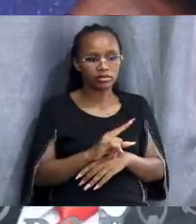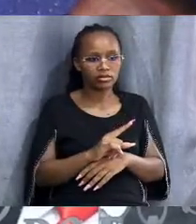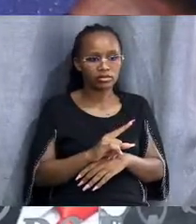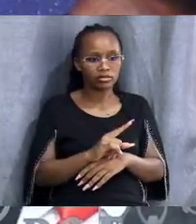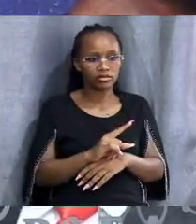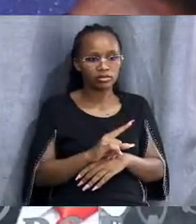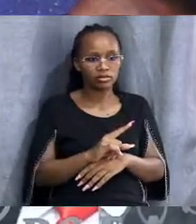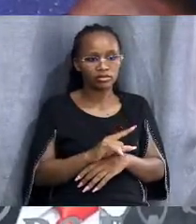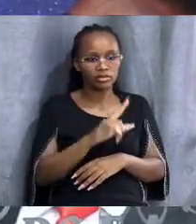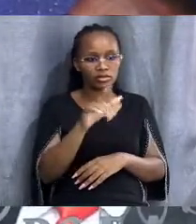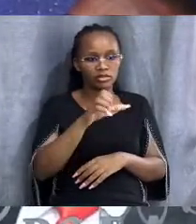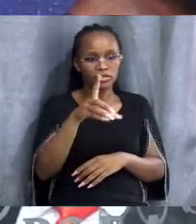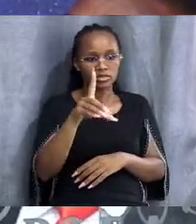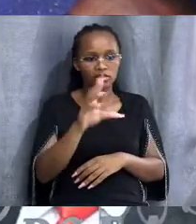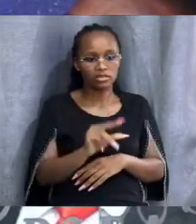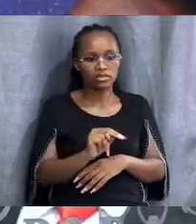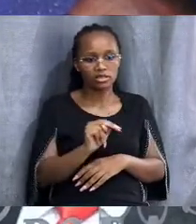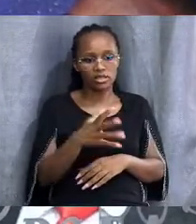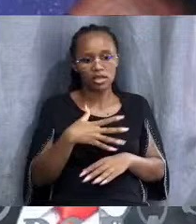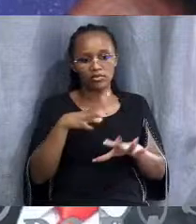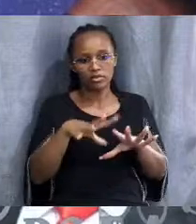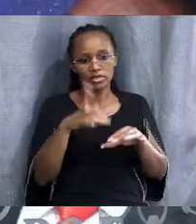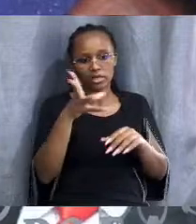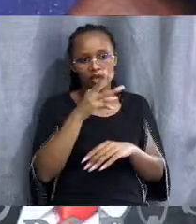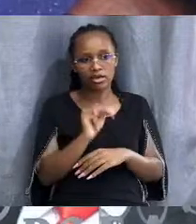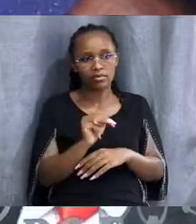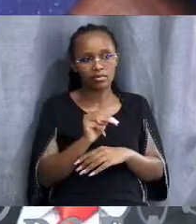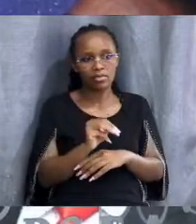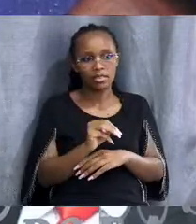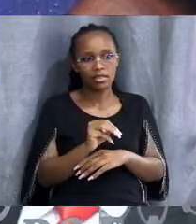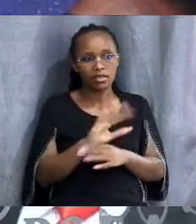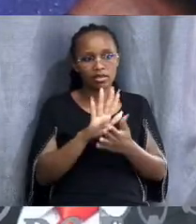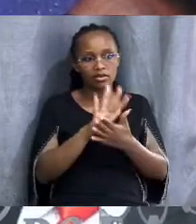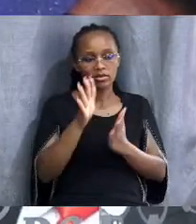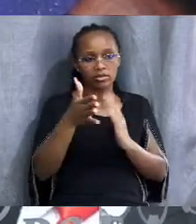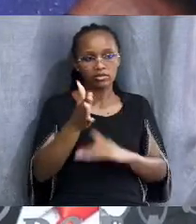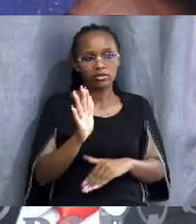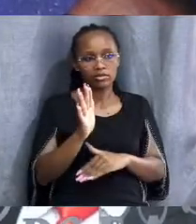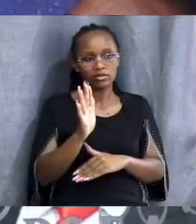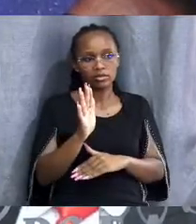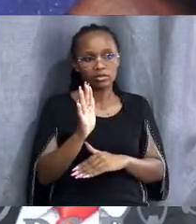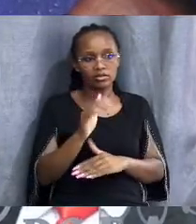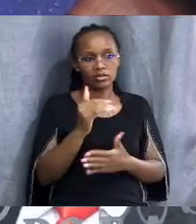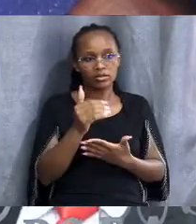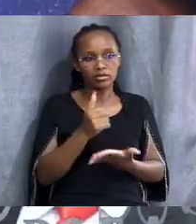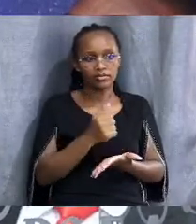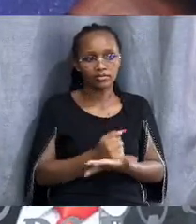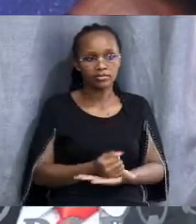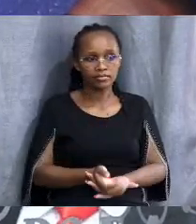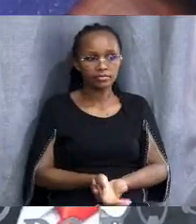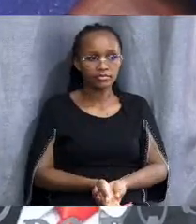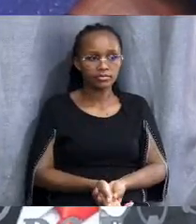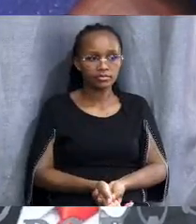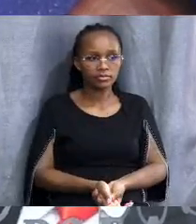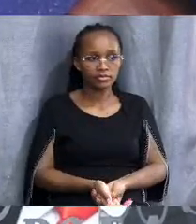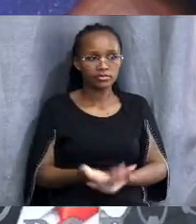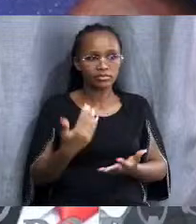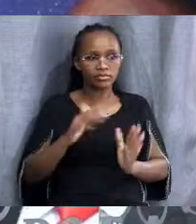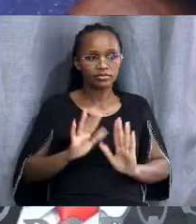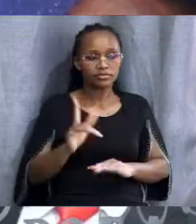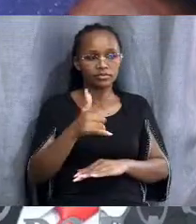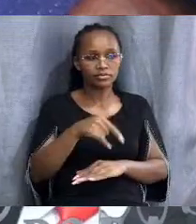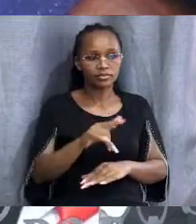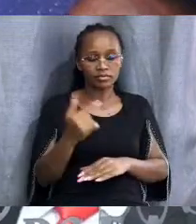God gave us Zaiden Kiarie and has taken him. Glory be to God. Amen. He has left